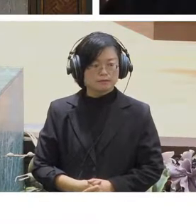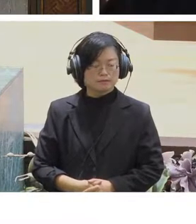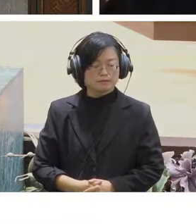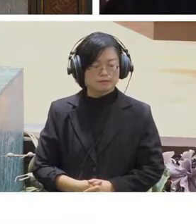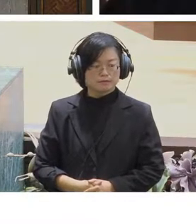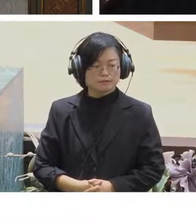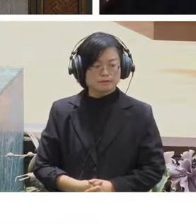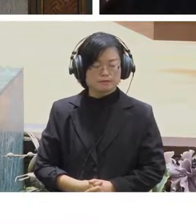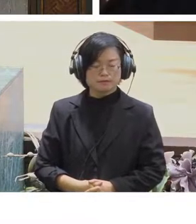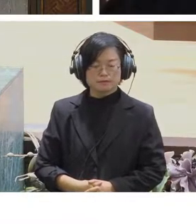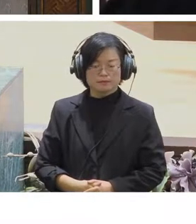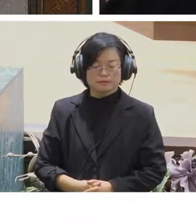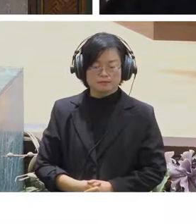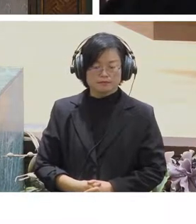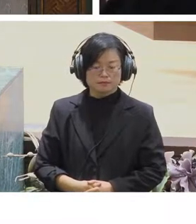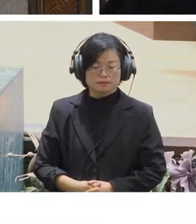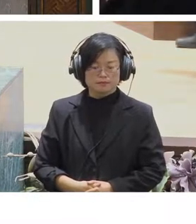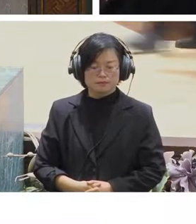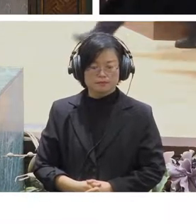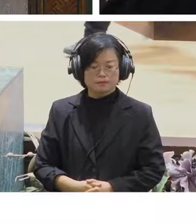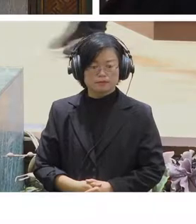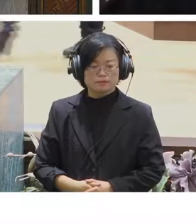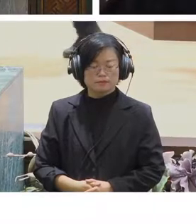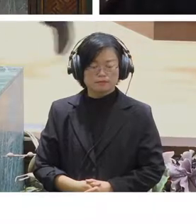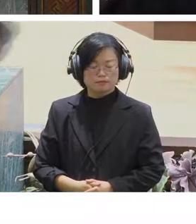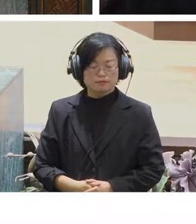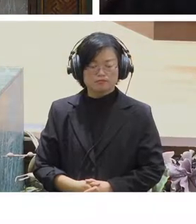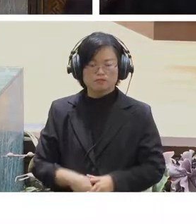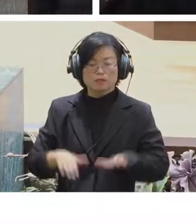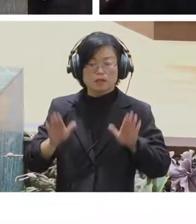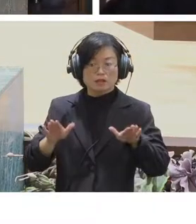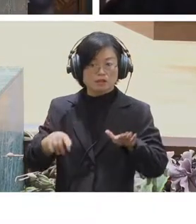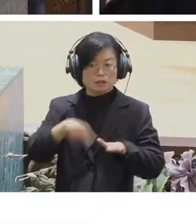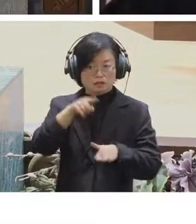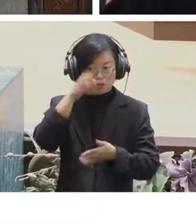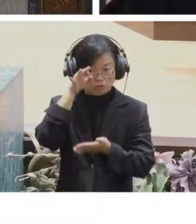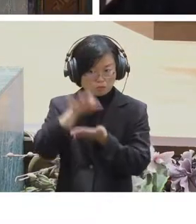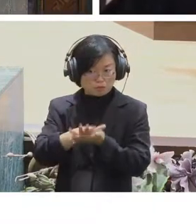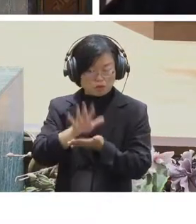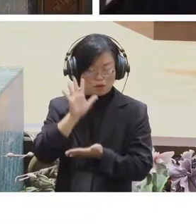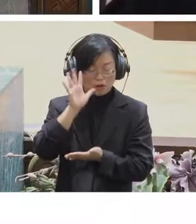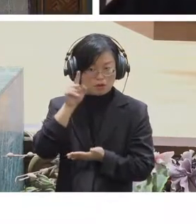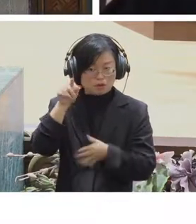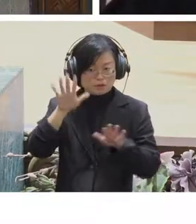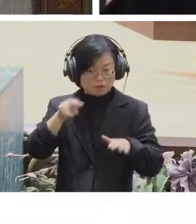can you watch the Slido? There are 3 questions on it.